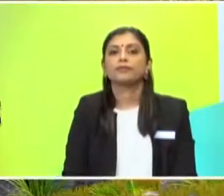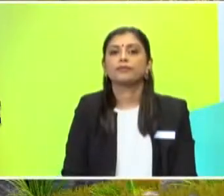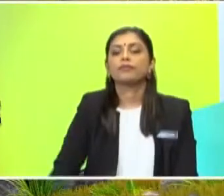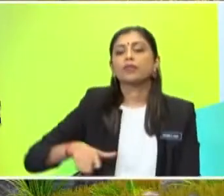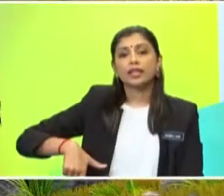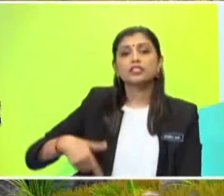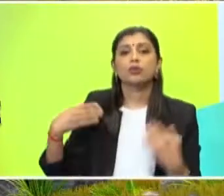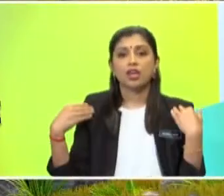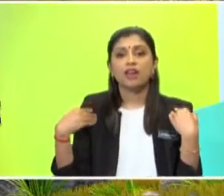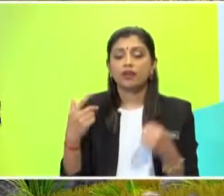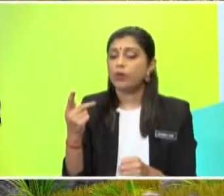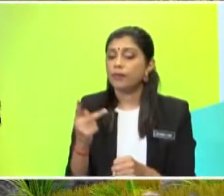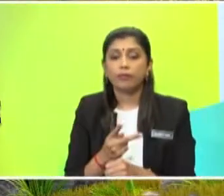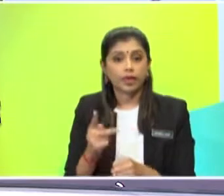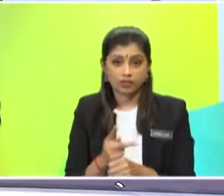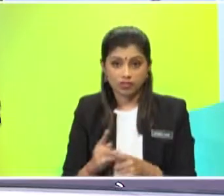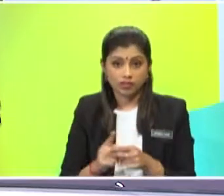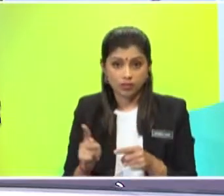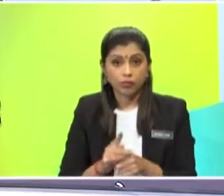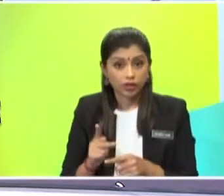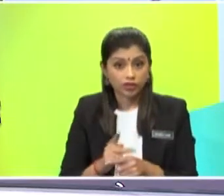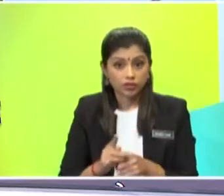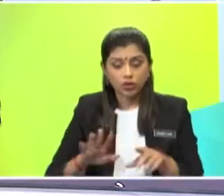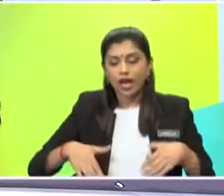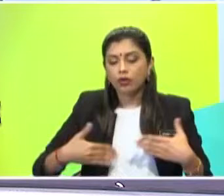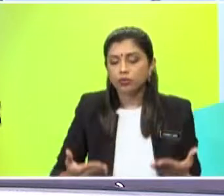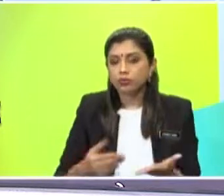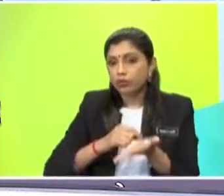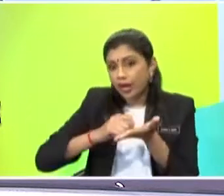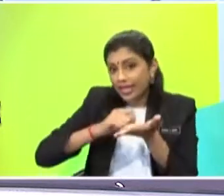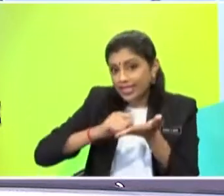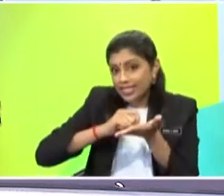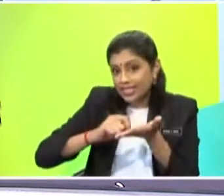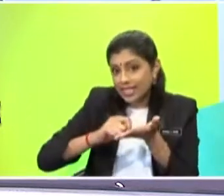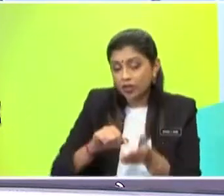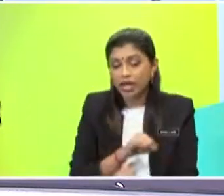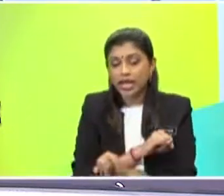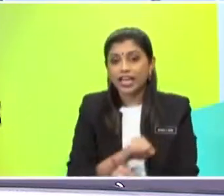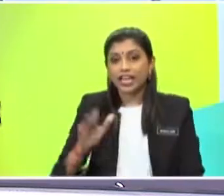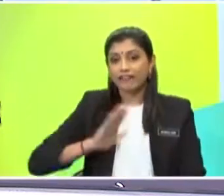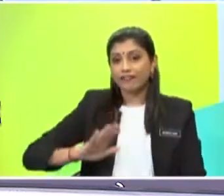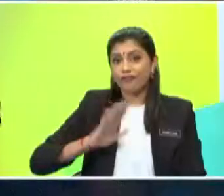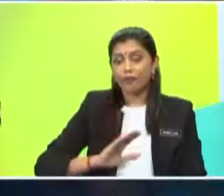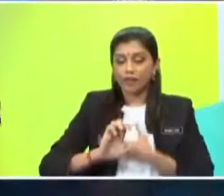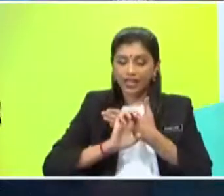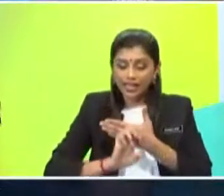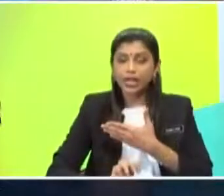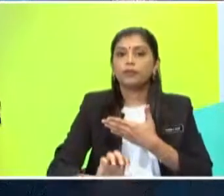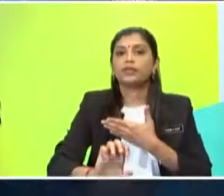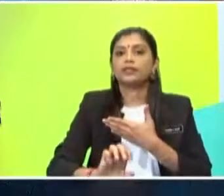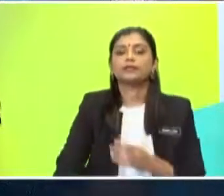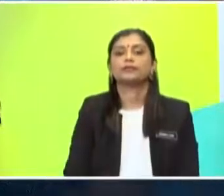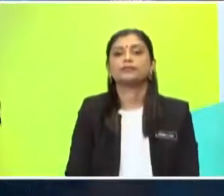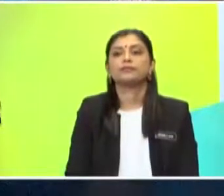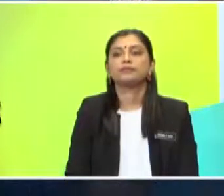our students on how to write the email, informal email. All right. Right, specifically. Now, our objective for today